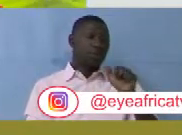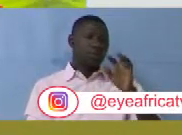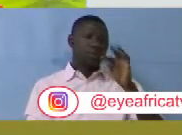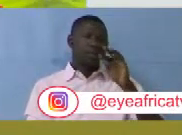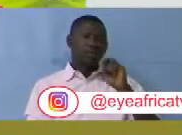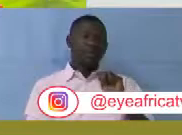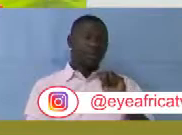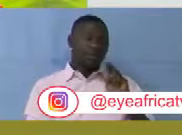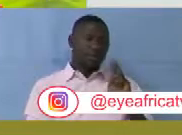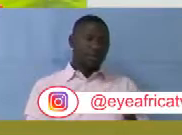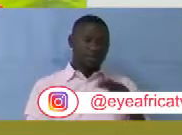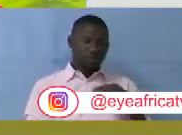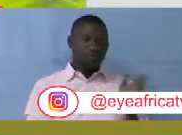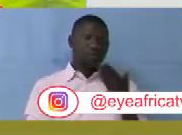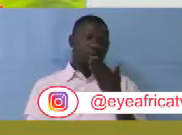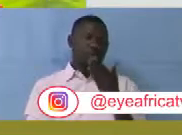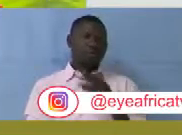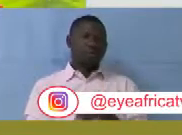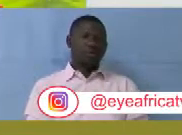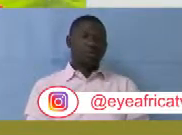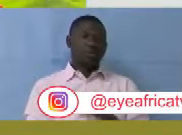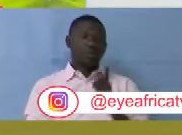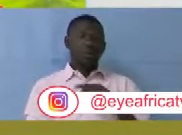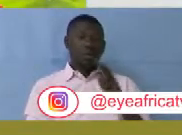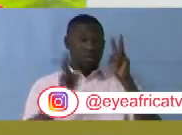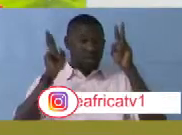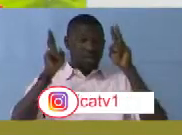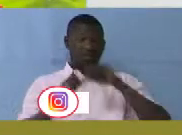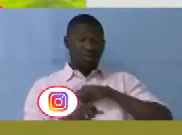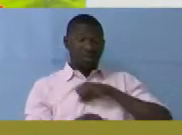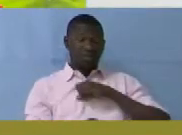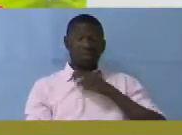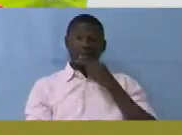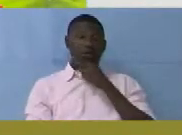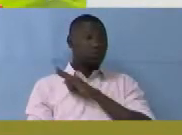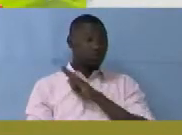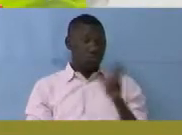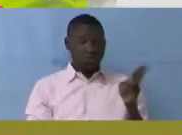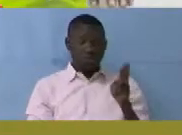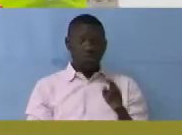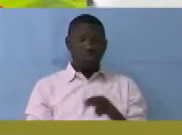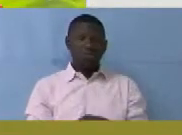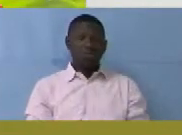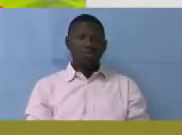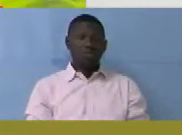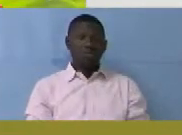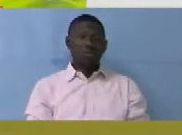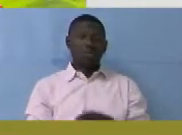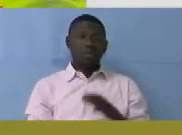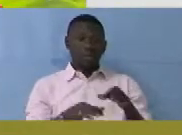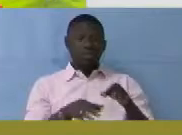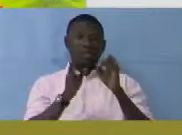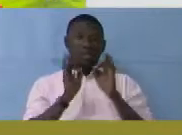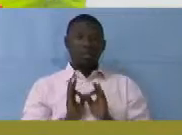himself said no. Take Salmina to Dakar.